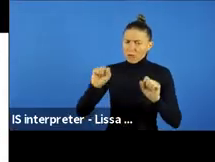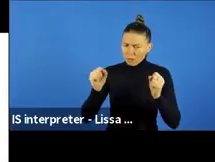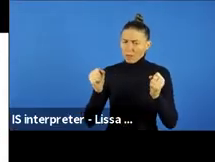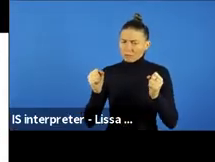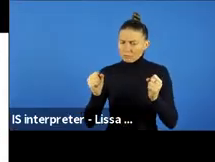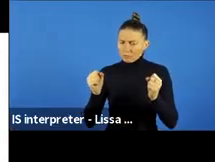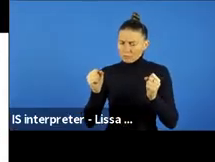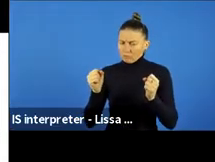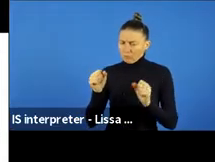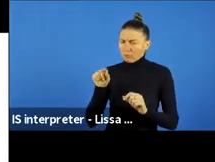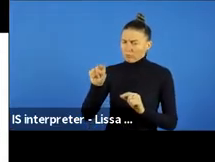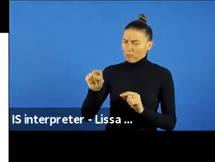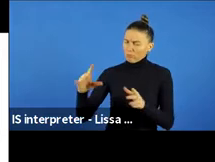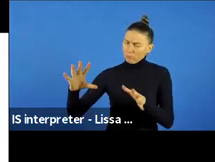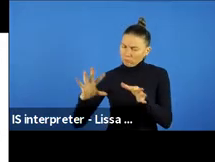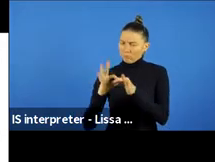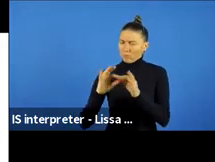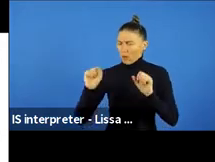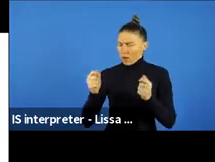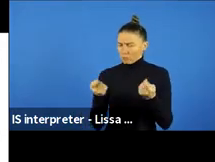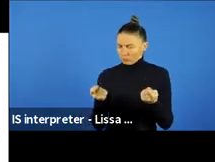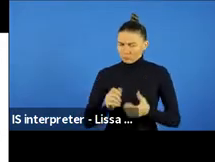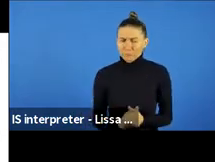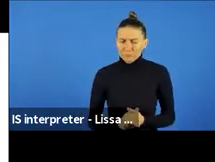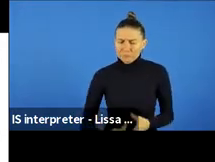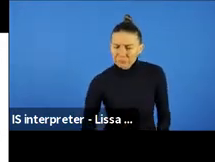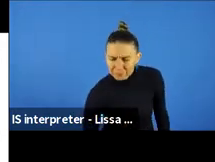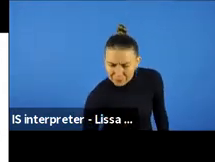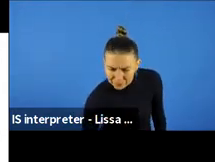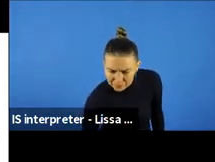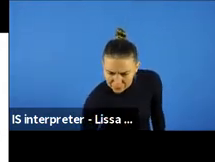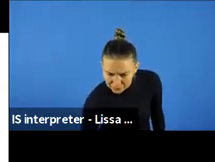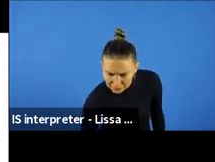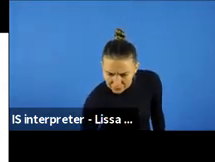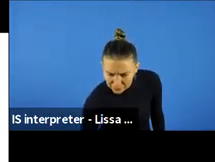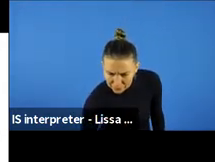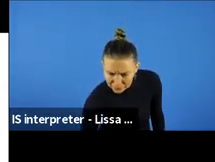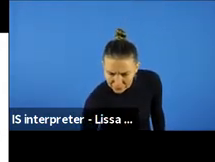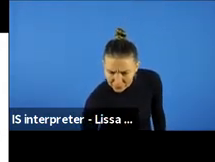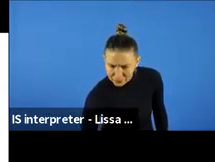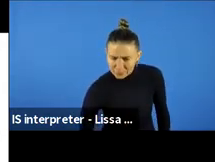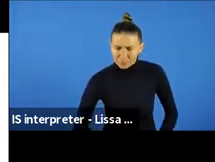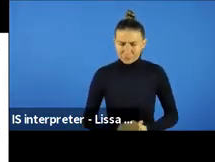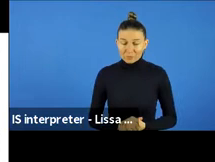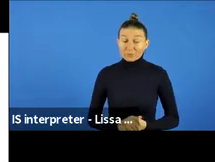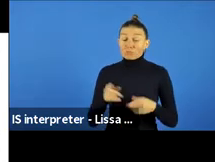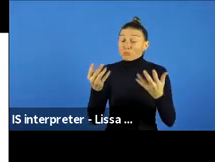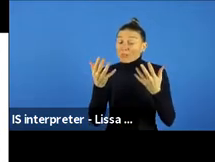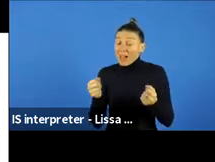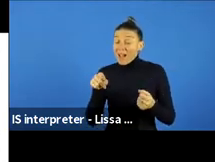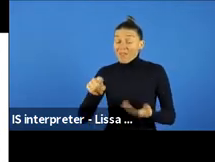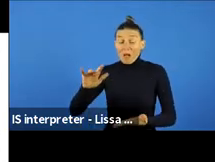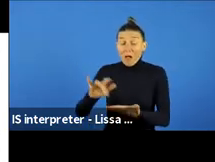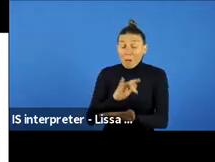Next slide, please. If you have a touchscreen, especially an iPad or iPhone, you can use the Amaneo BTI.